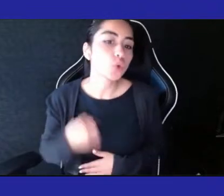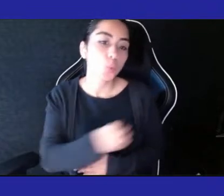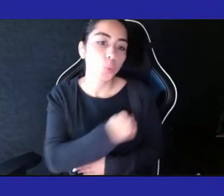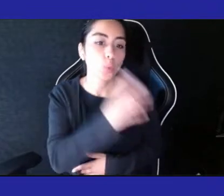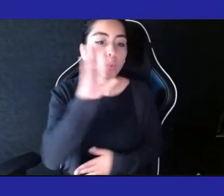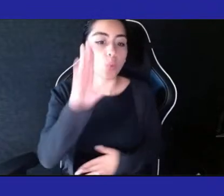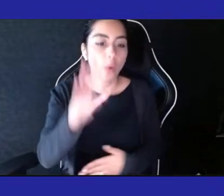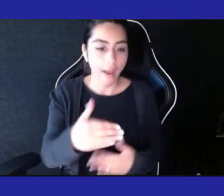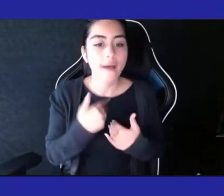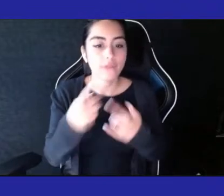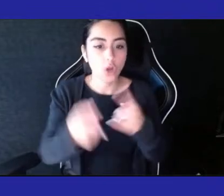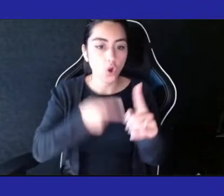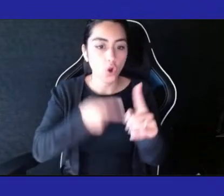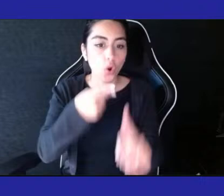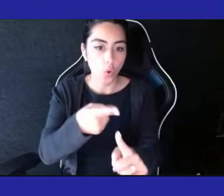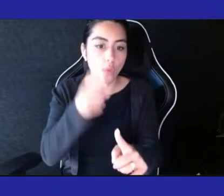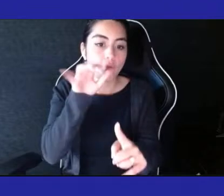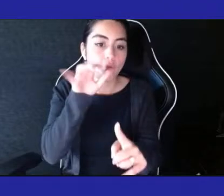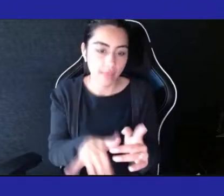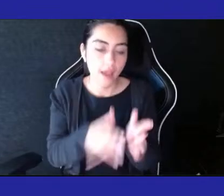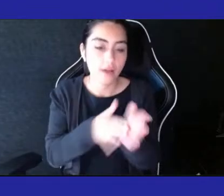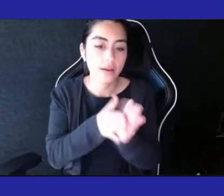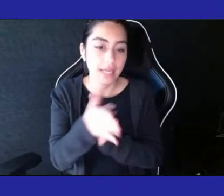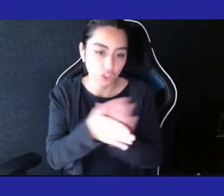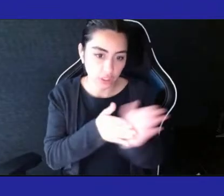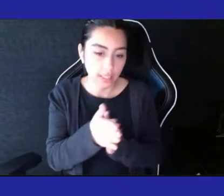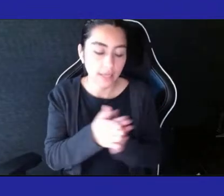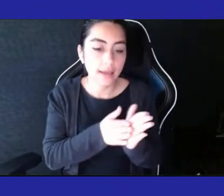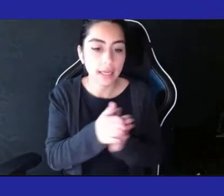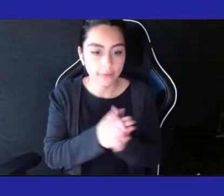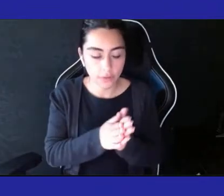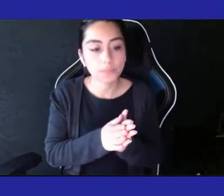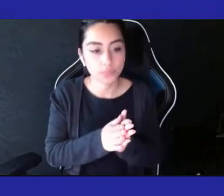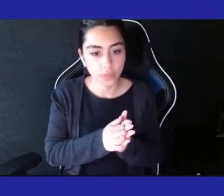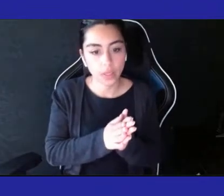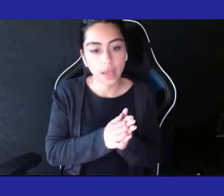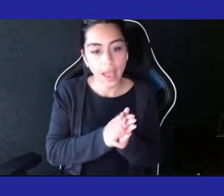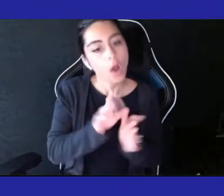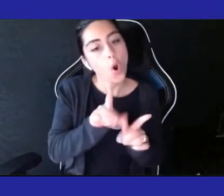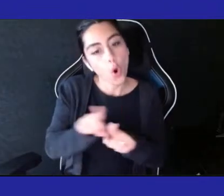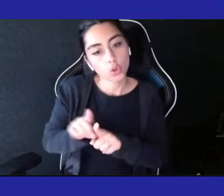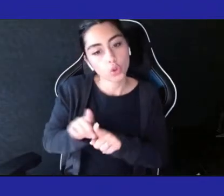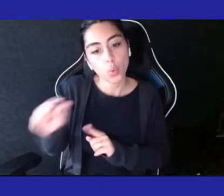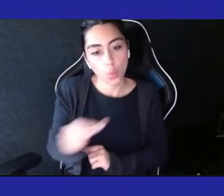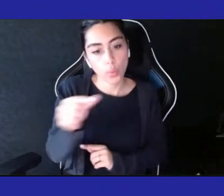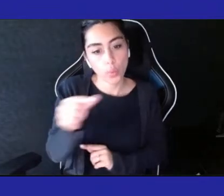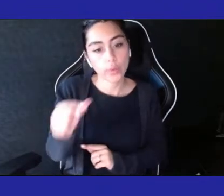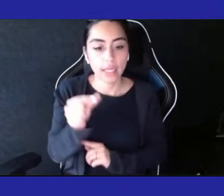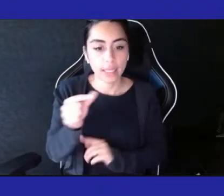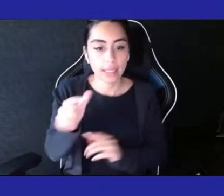that initiative that will be meaningful, that will have quarterly updates here. Great.